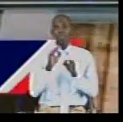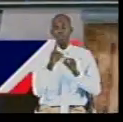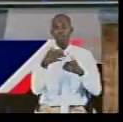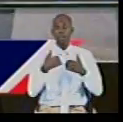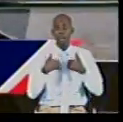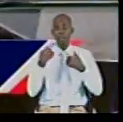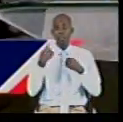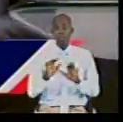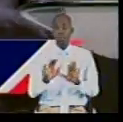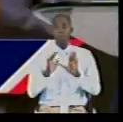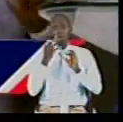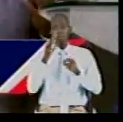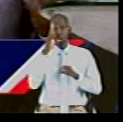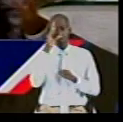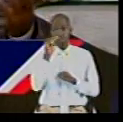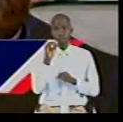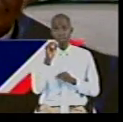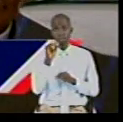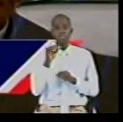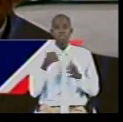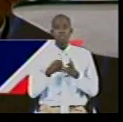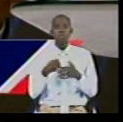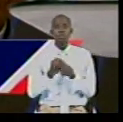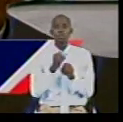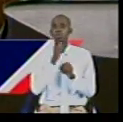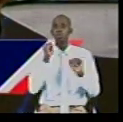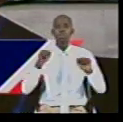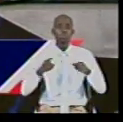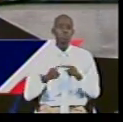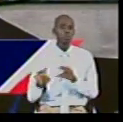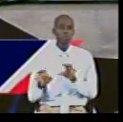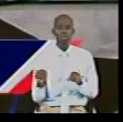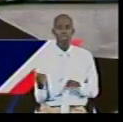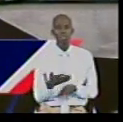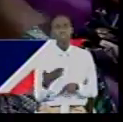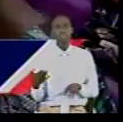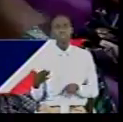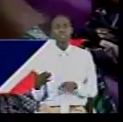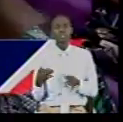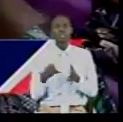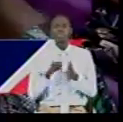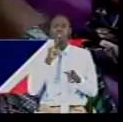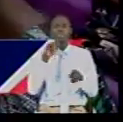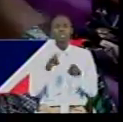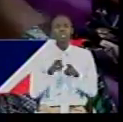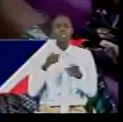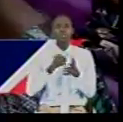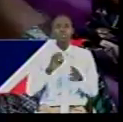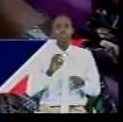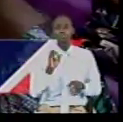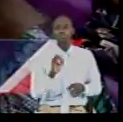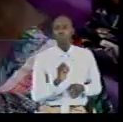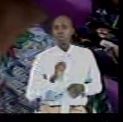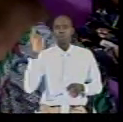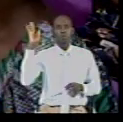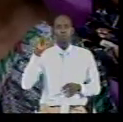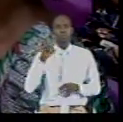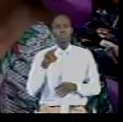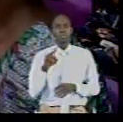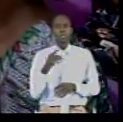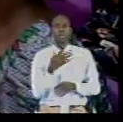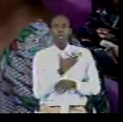man, it disables you. It's like it switches you off. You are plugged to